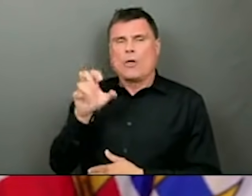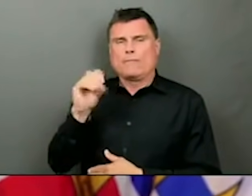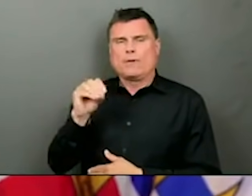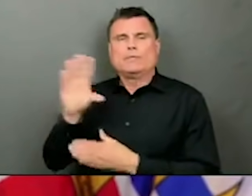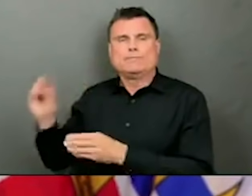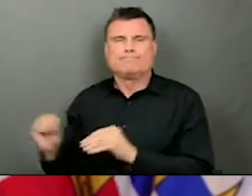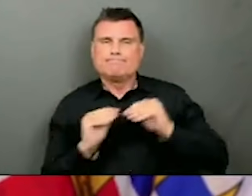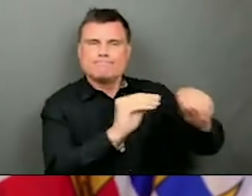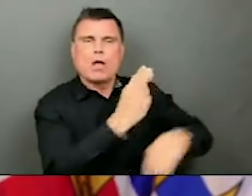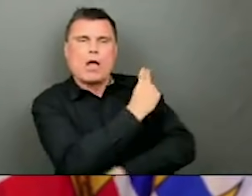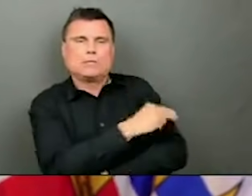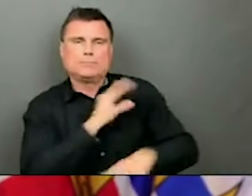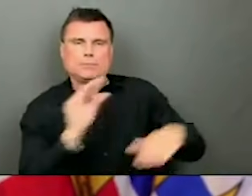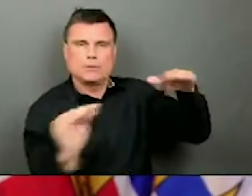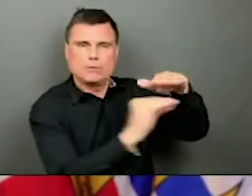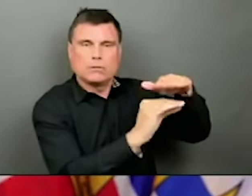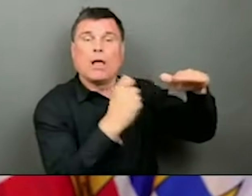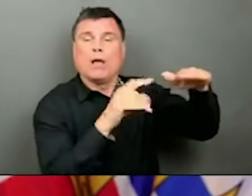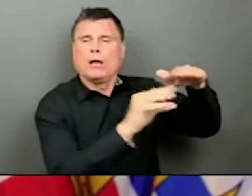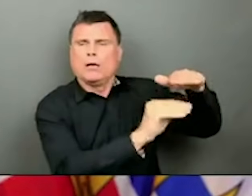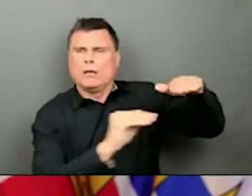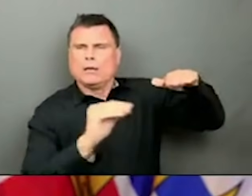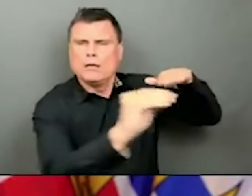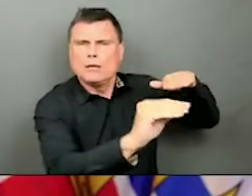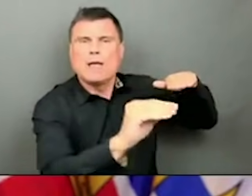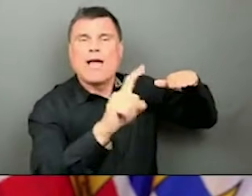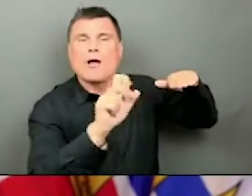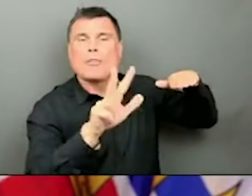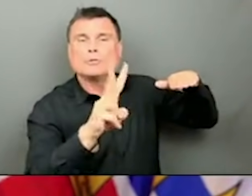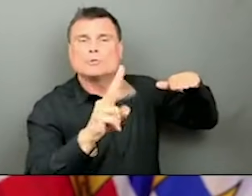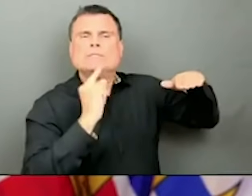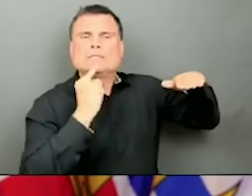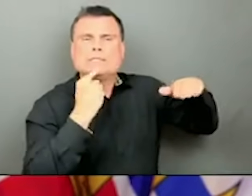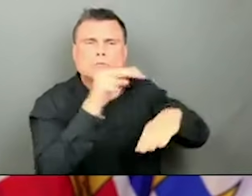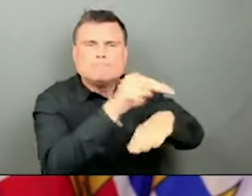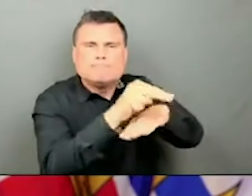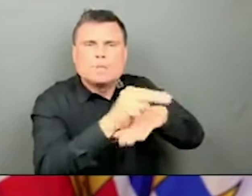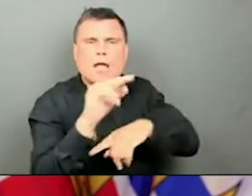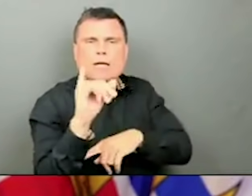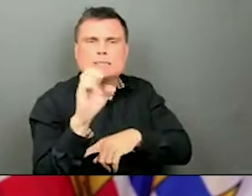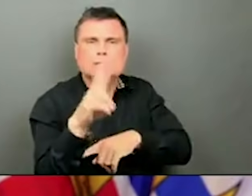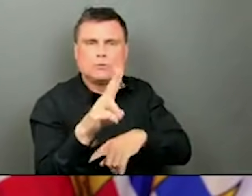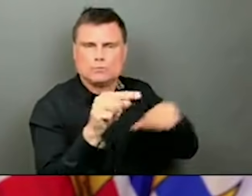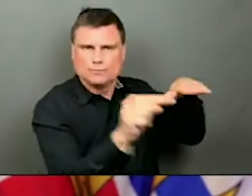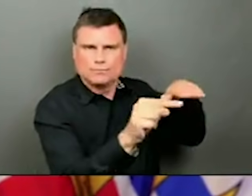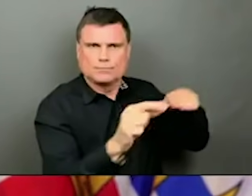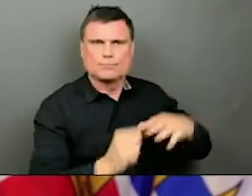now, 132 of whom are in critical care or ICU. And we have